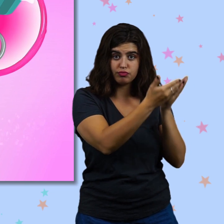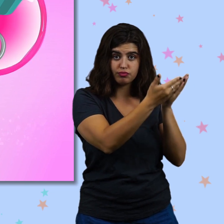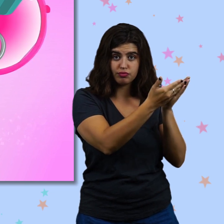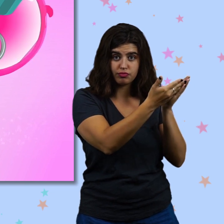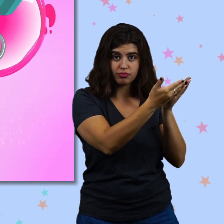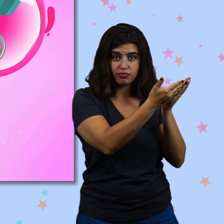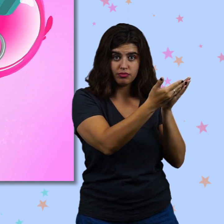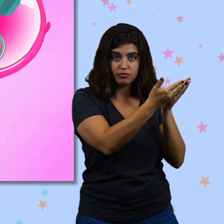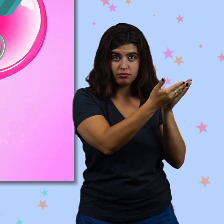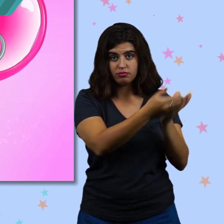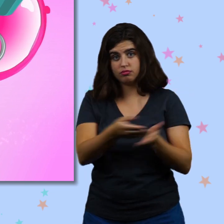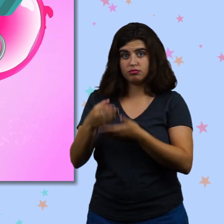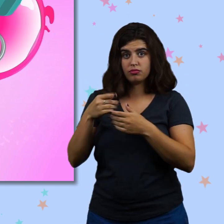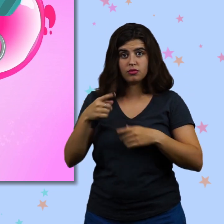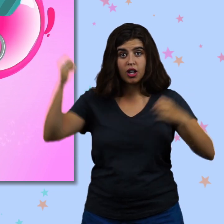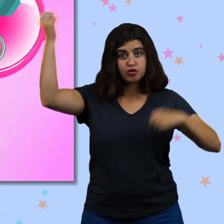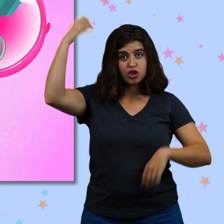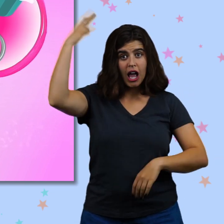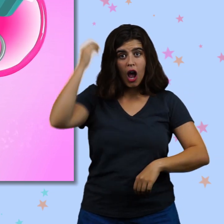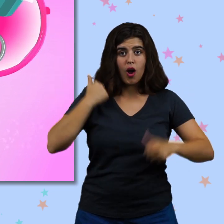A boat?